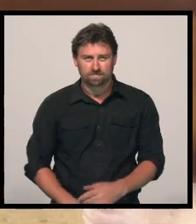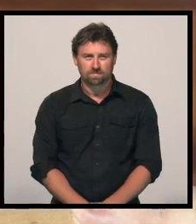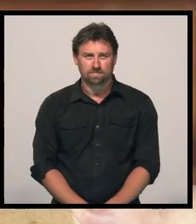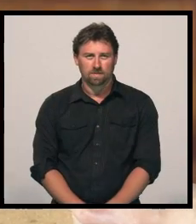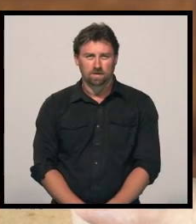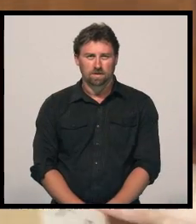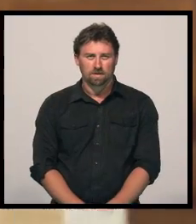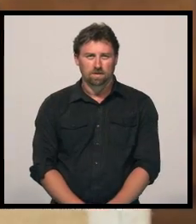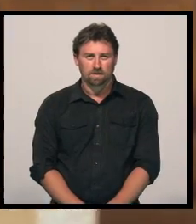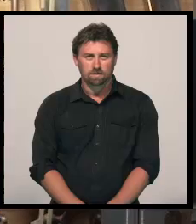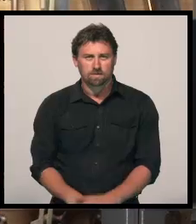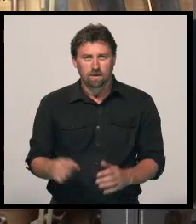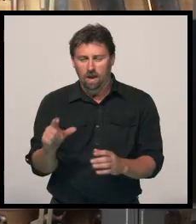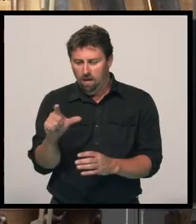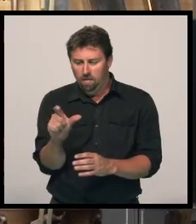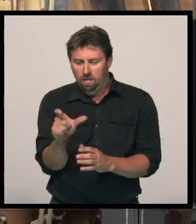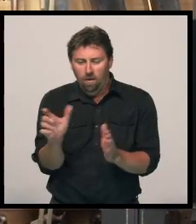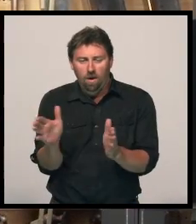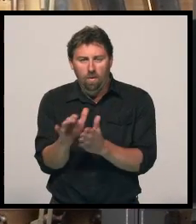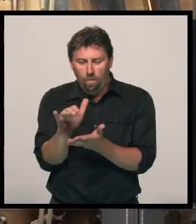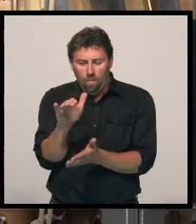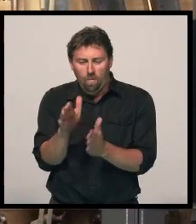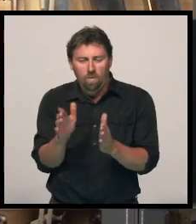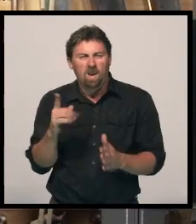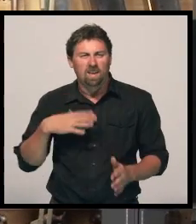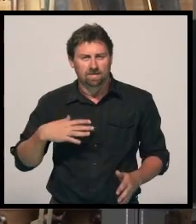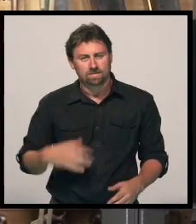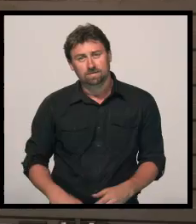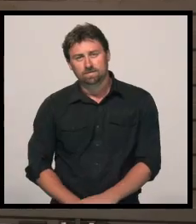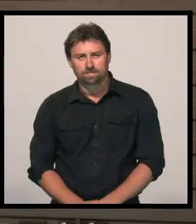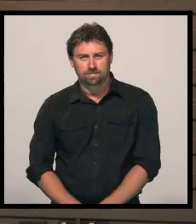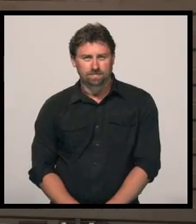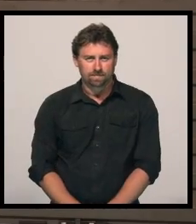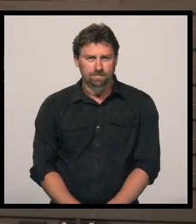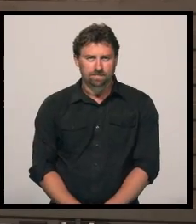the width of the piece that I need. So I'll just go over and dock these off.